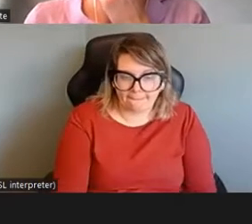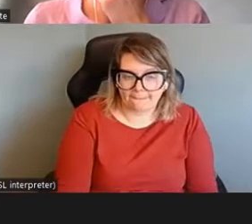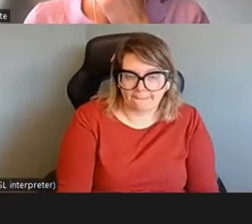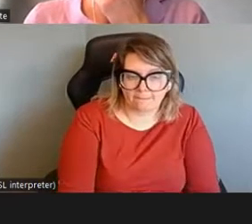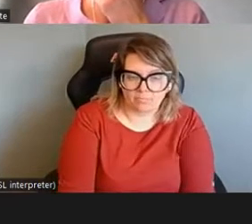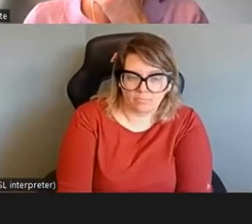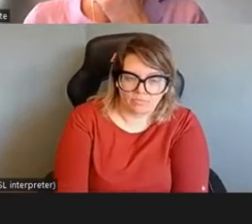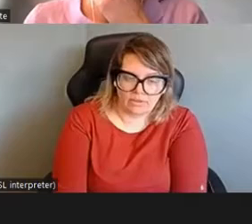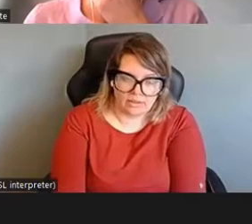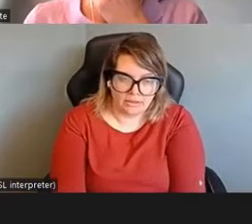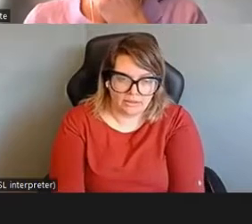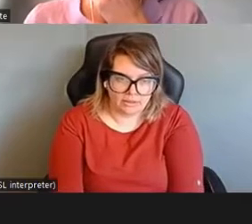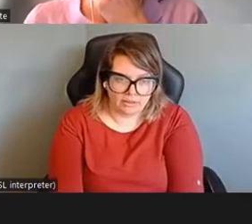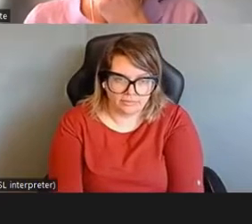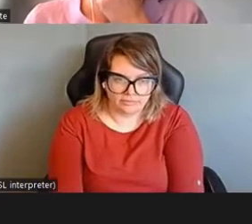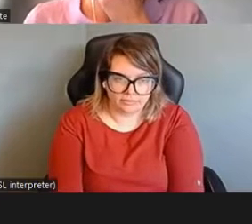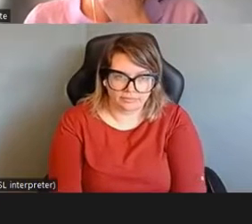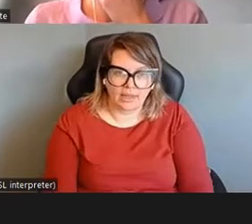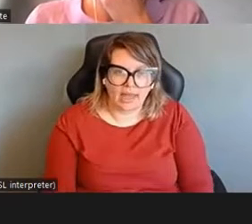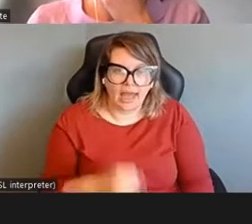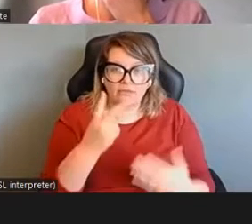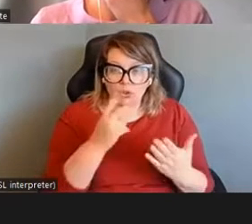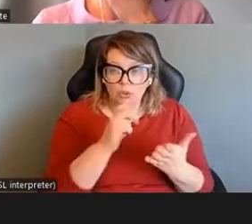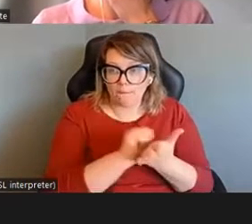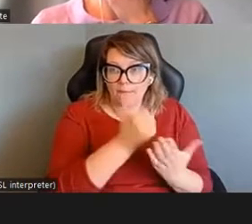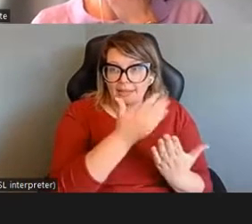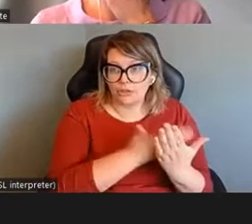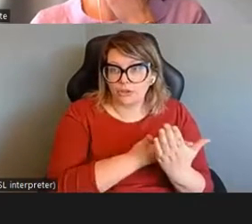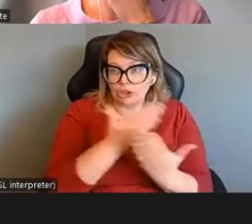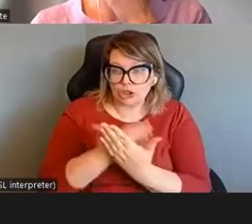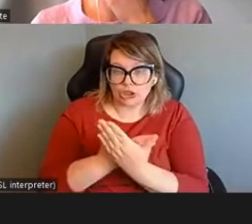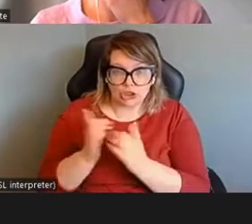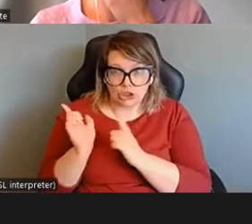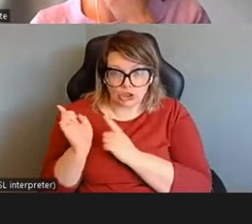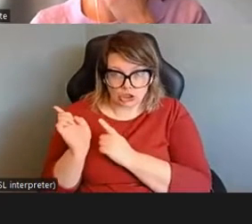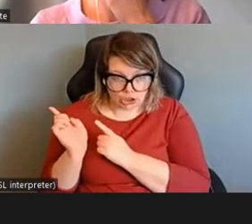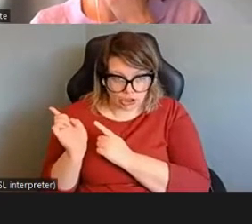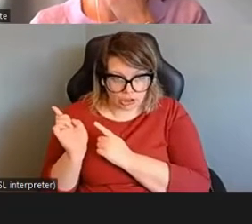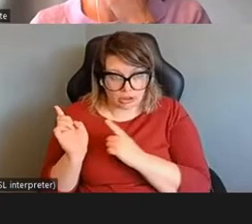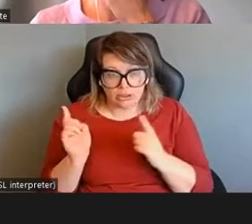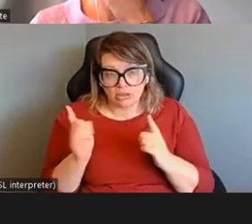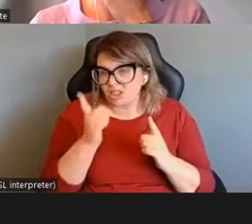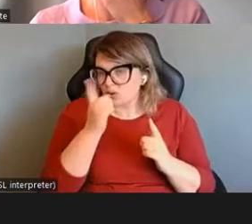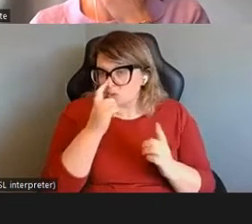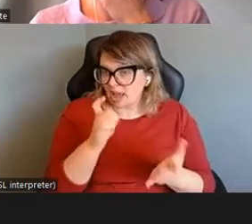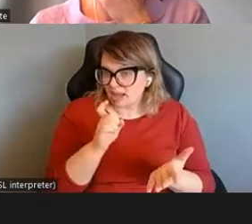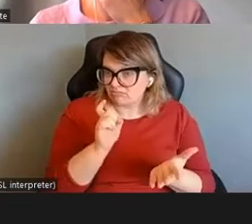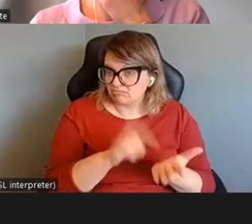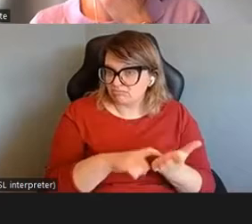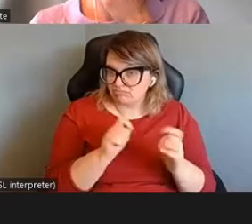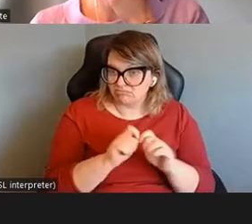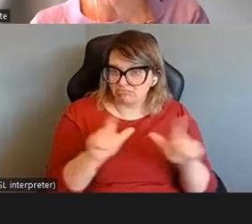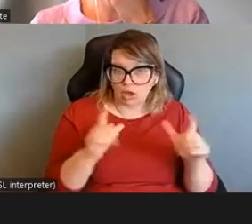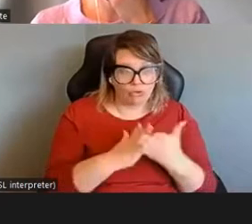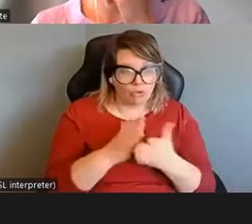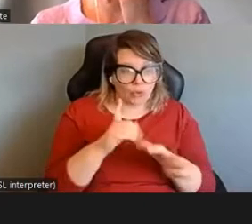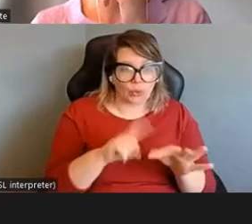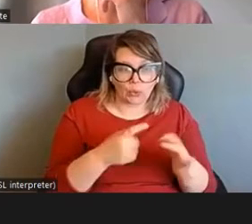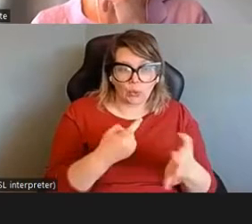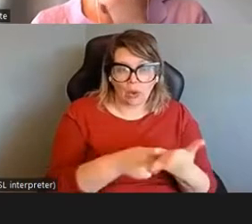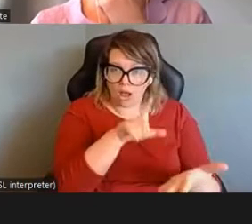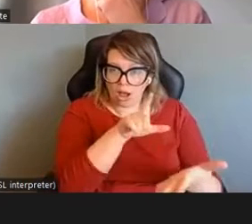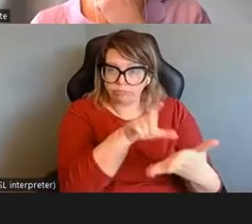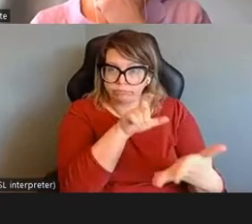in these 2 publications. As you can see in the slides, you can click those 2 QR codes.